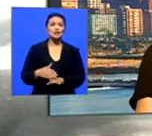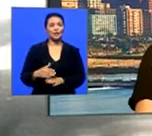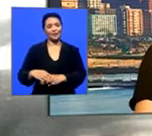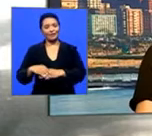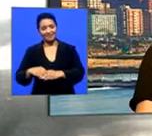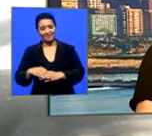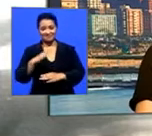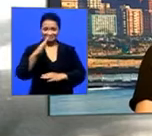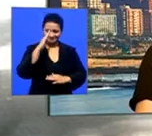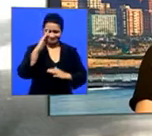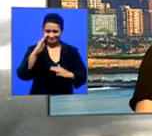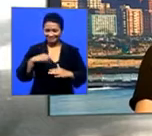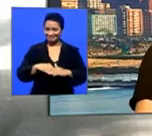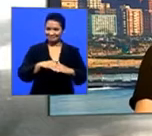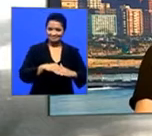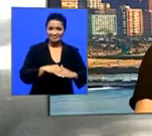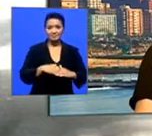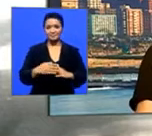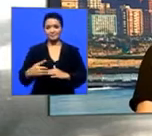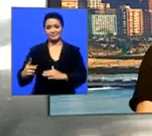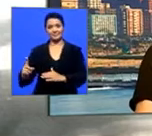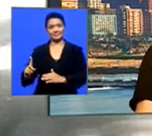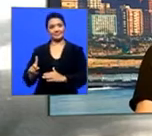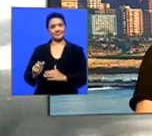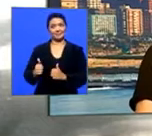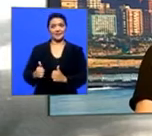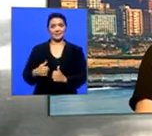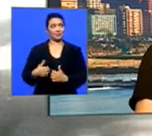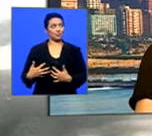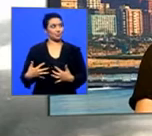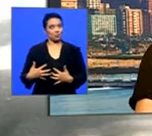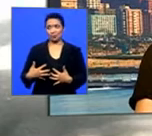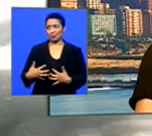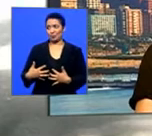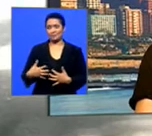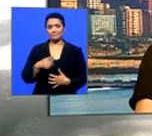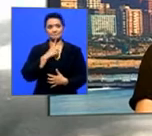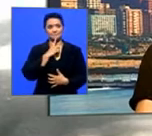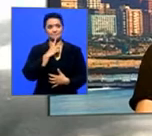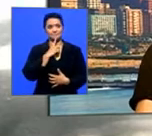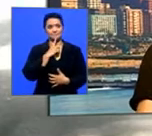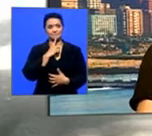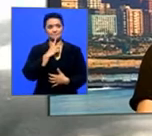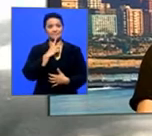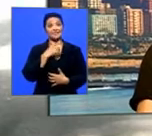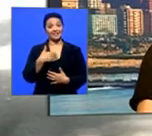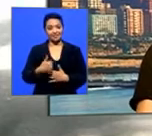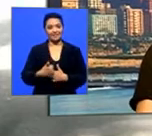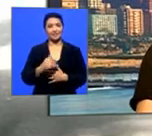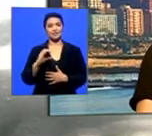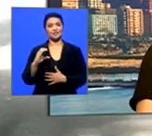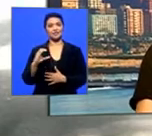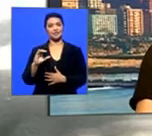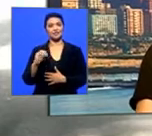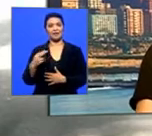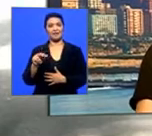shaking everybody's hands, made his way around to the table and sat down next to me. Of course, I was a bit flabbergasted. kept quiet for a while, and then Yvonne Shaka Shaka started singing